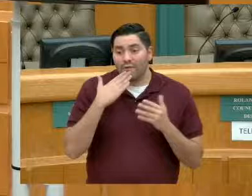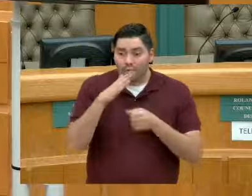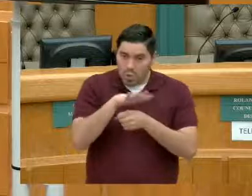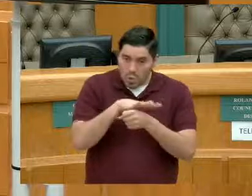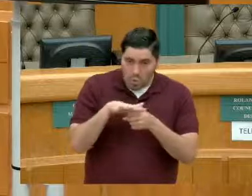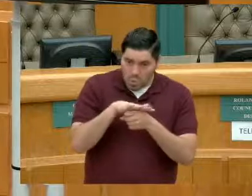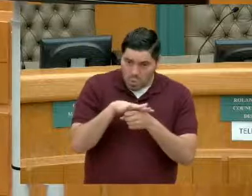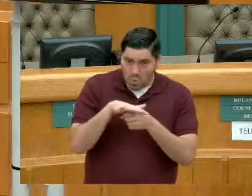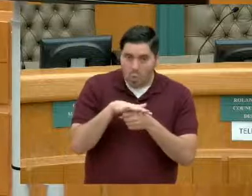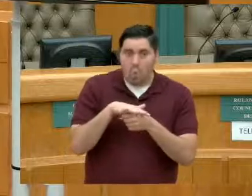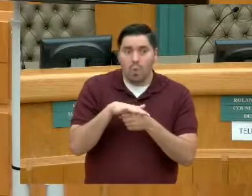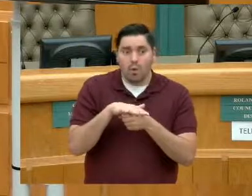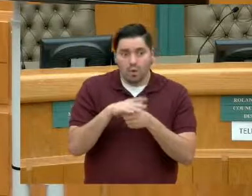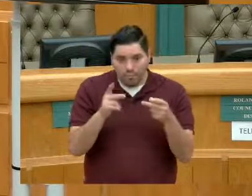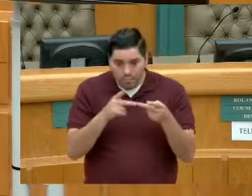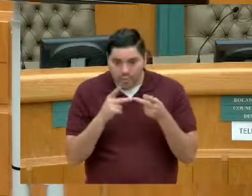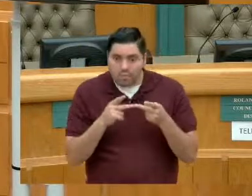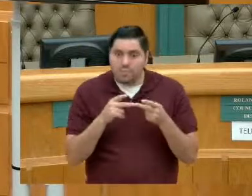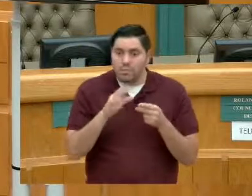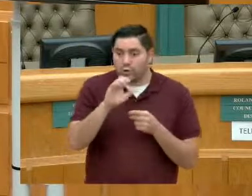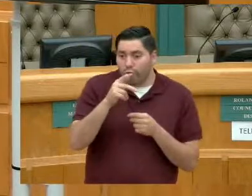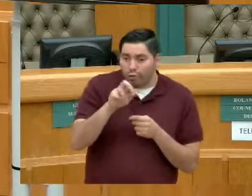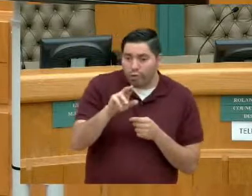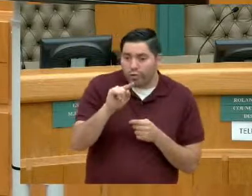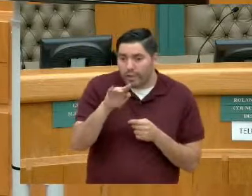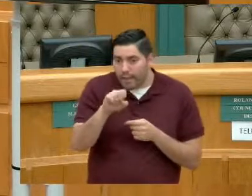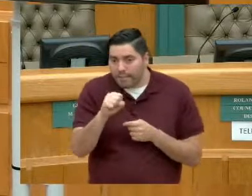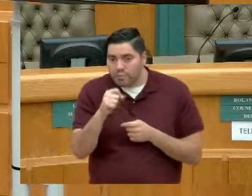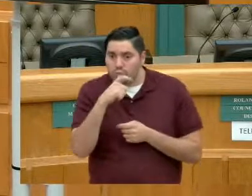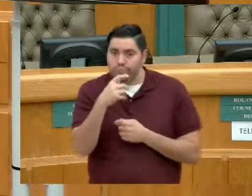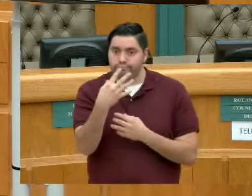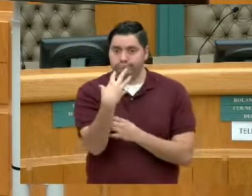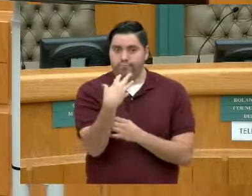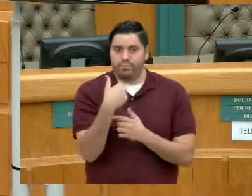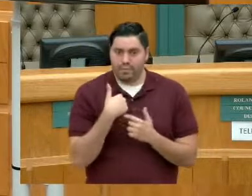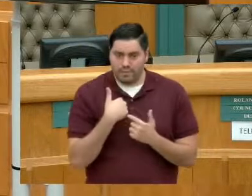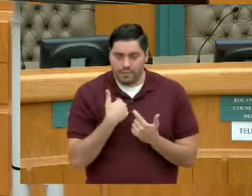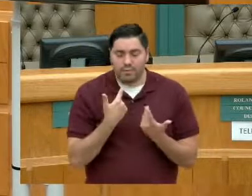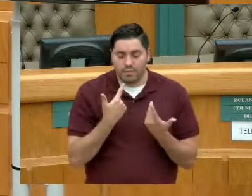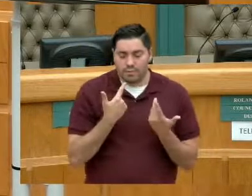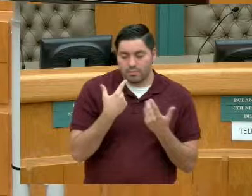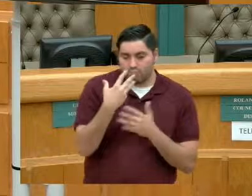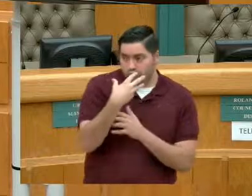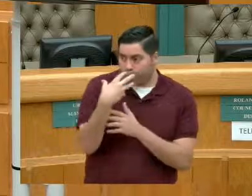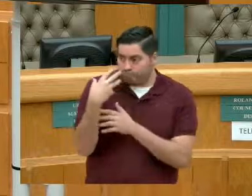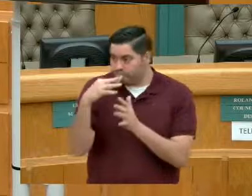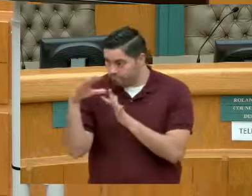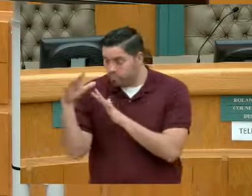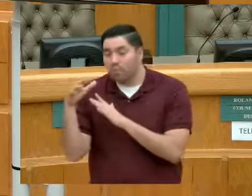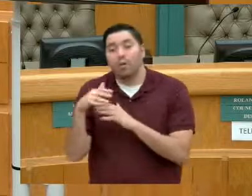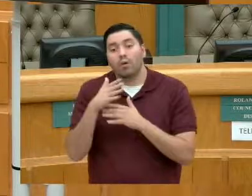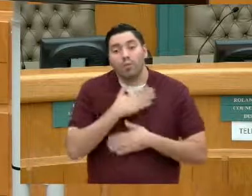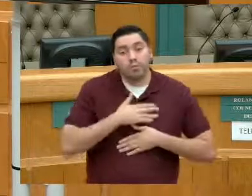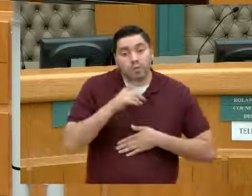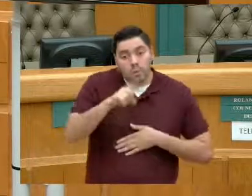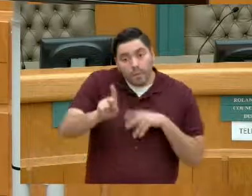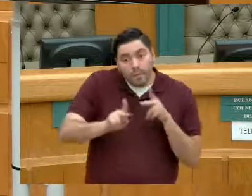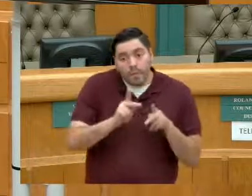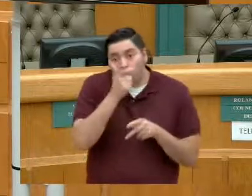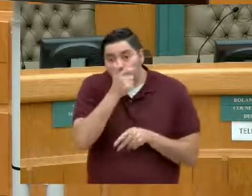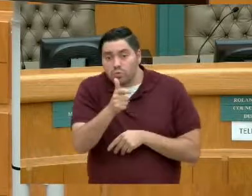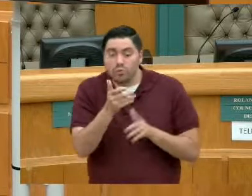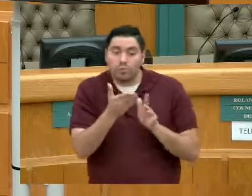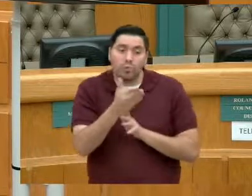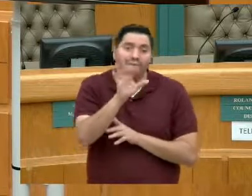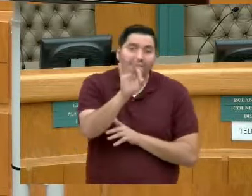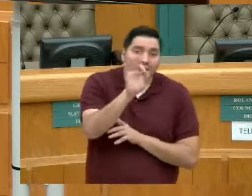watching. Thank you for the local stations that are covering this live, and thank you for the Call of Times for covering it as well. We appreciate those